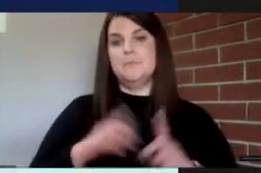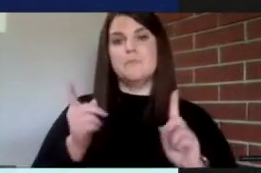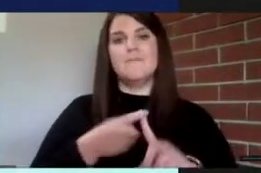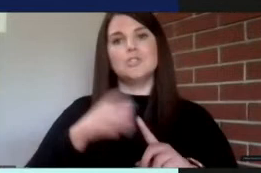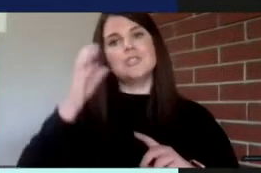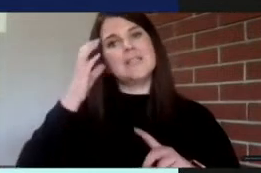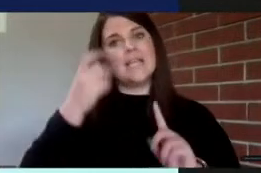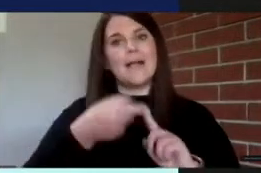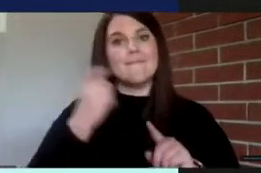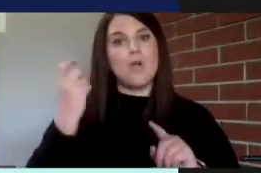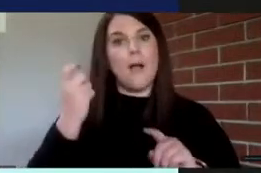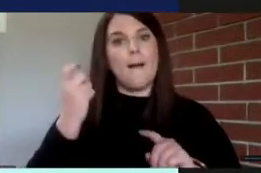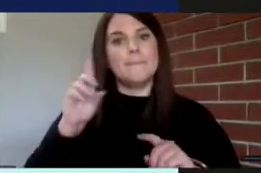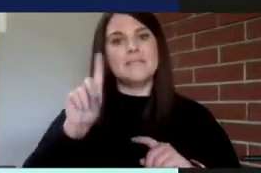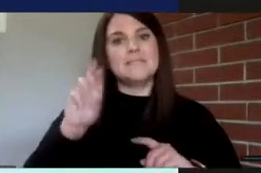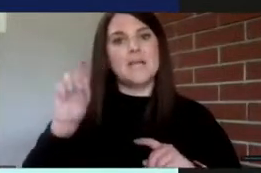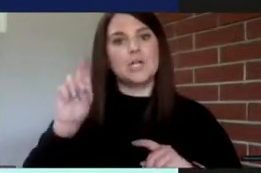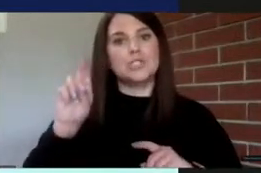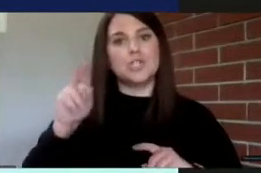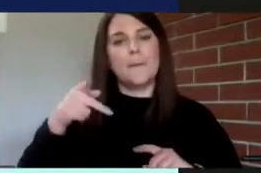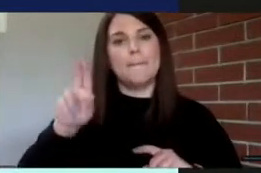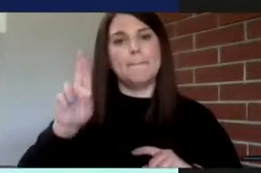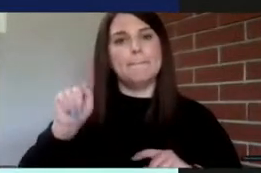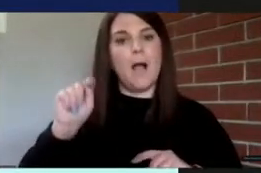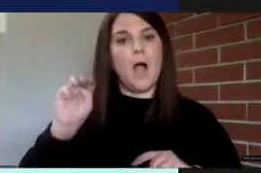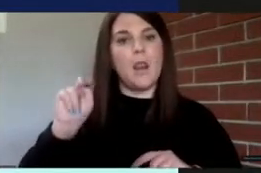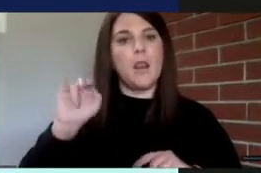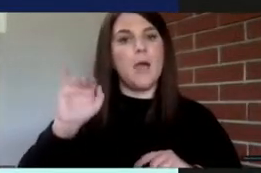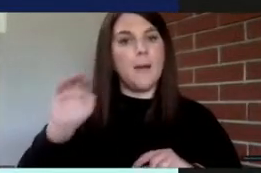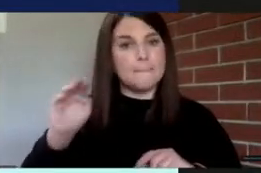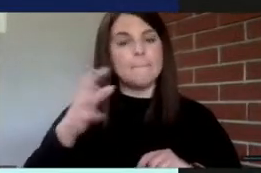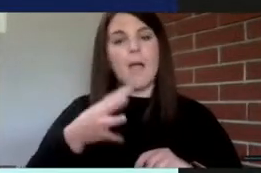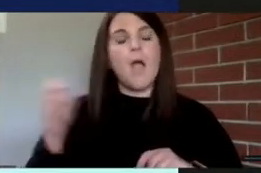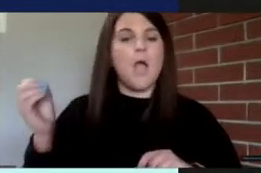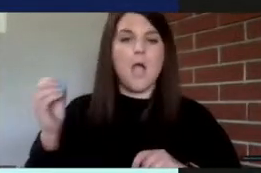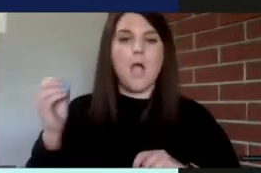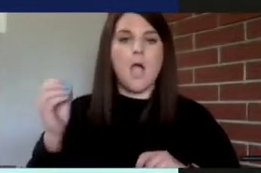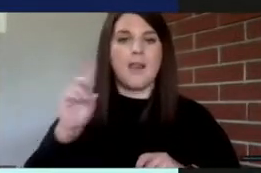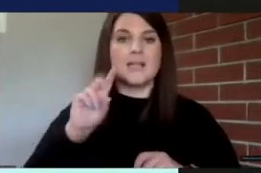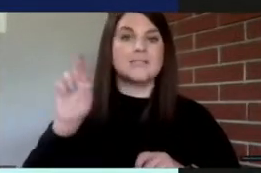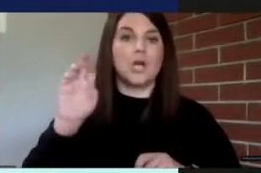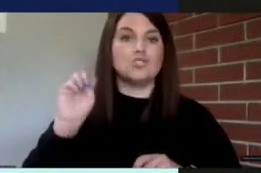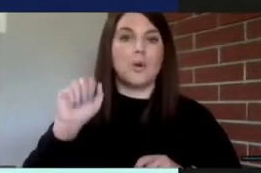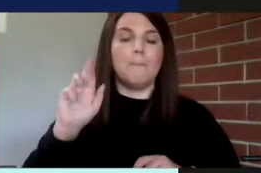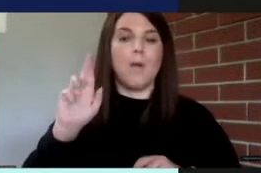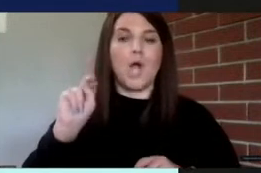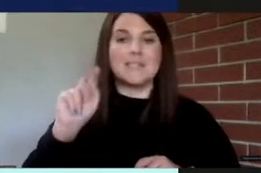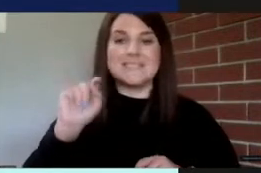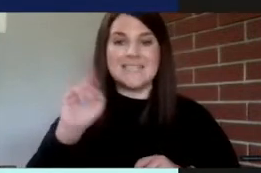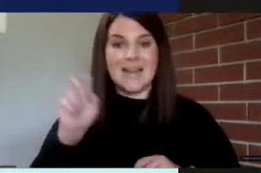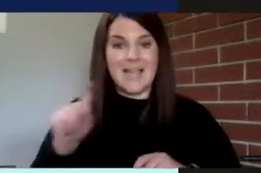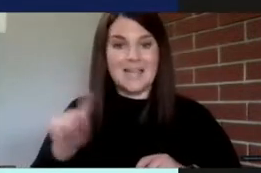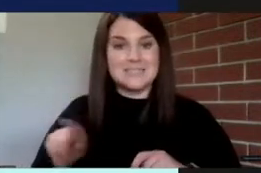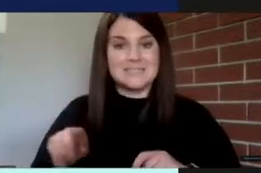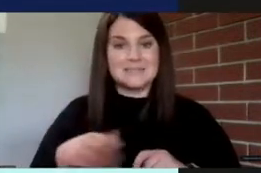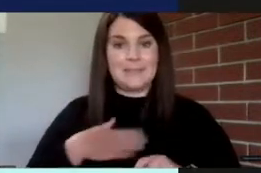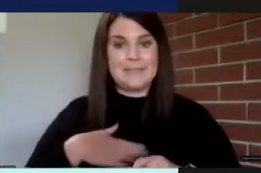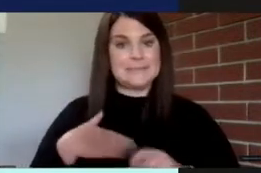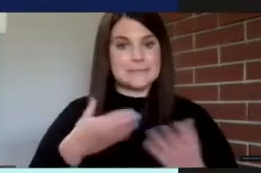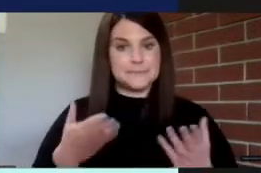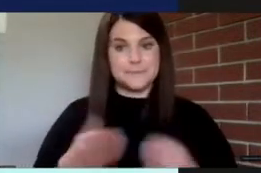hear from Dr. Putnam and then Dr. Martinez.